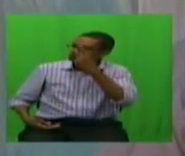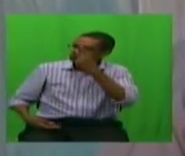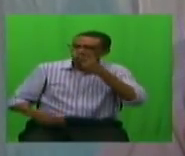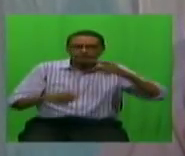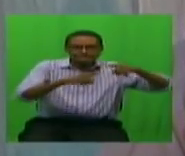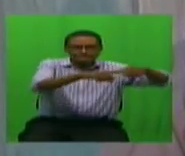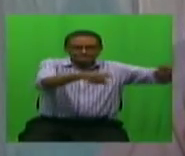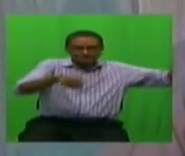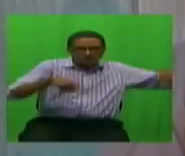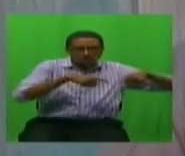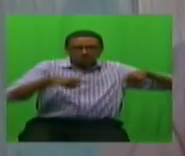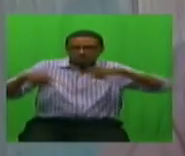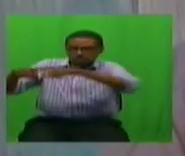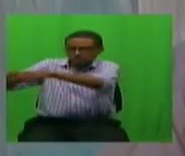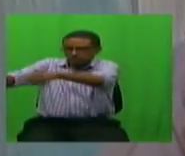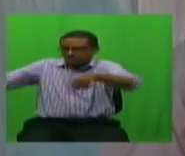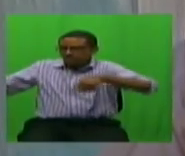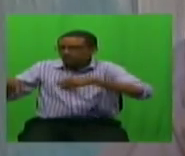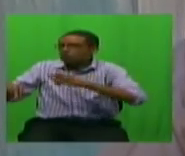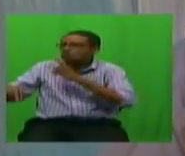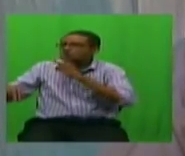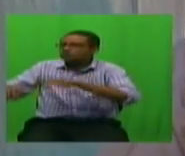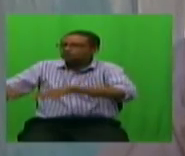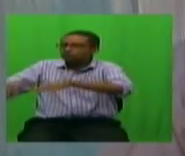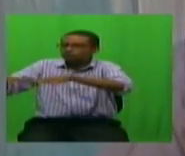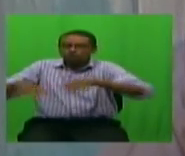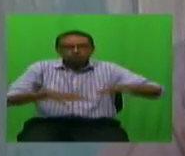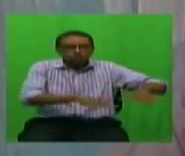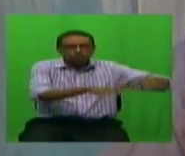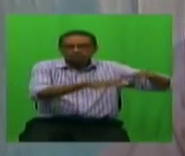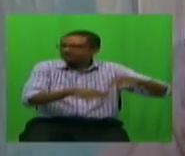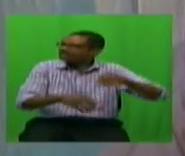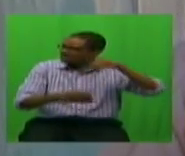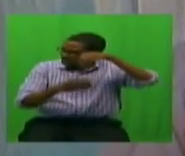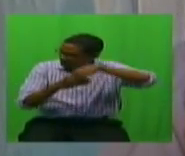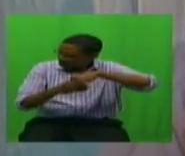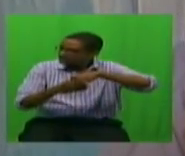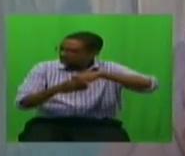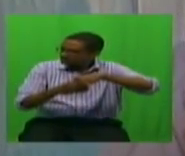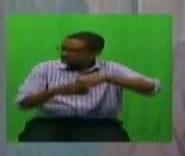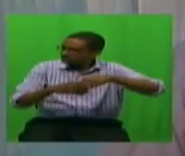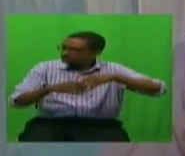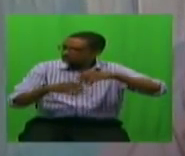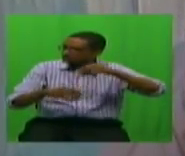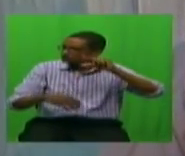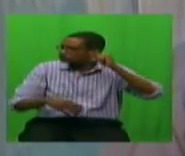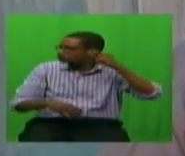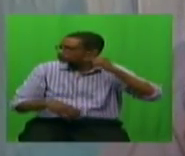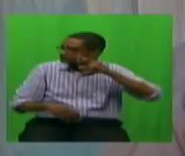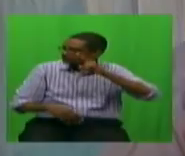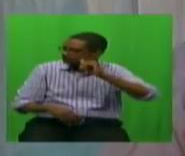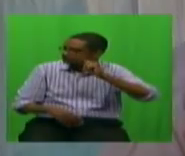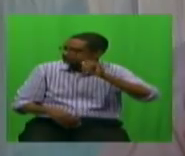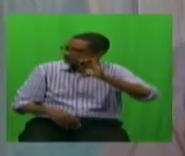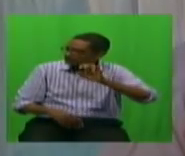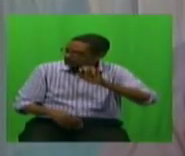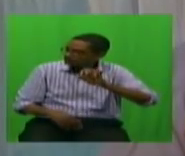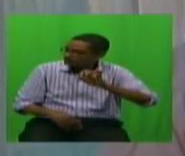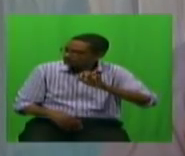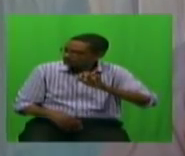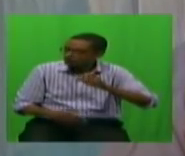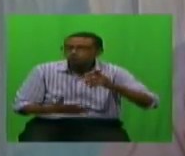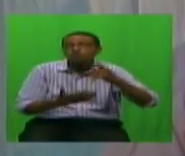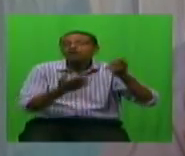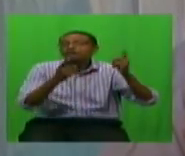Greenville. Those ponds are for normal rainfall. They cannot handle the volume that we have. What has to happen there is